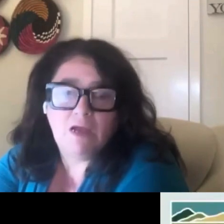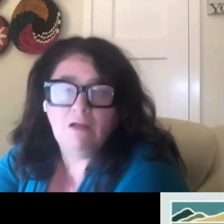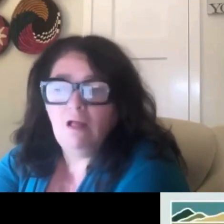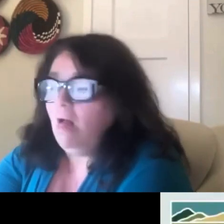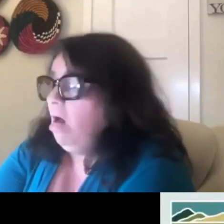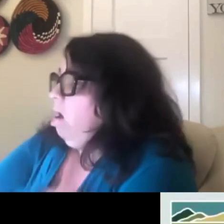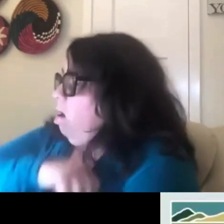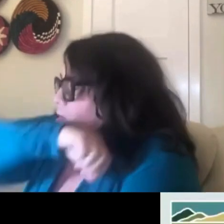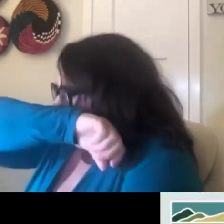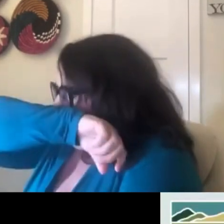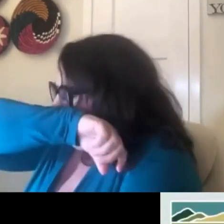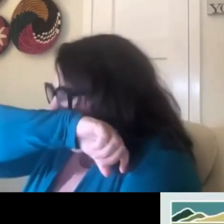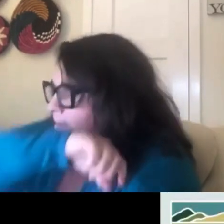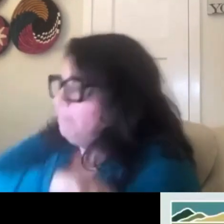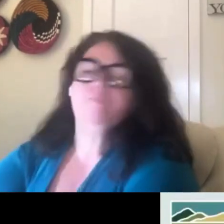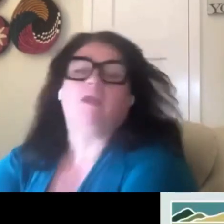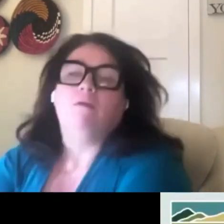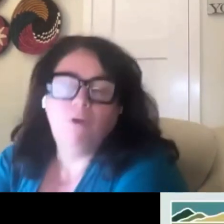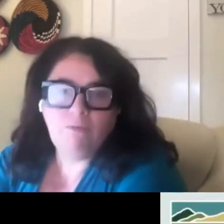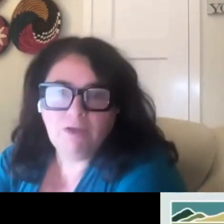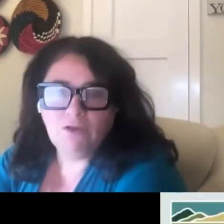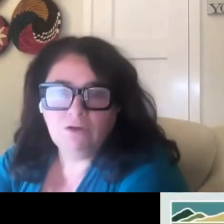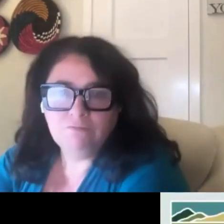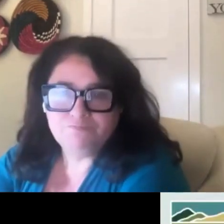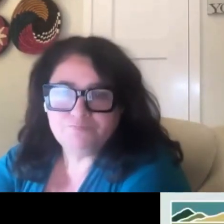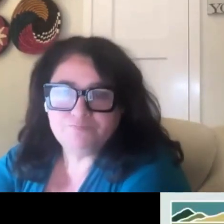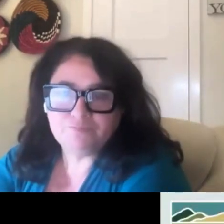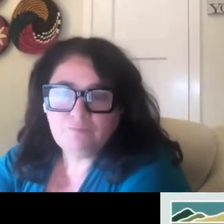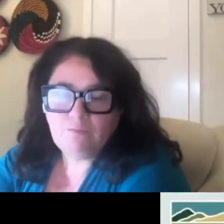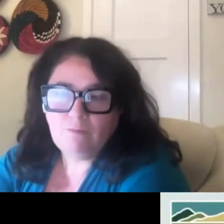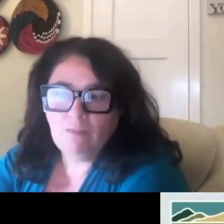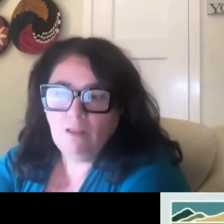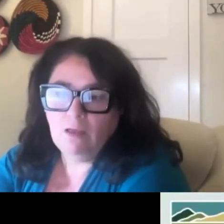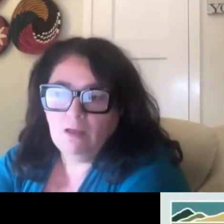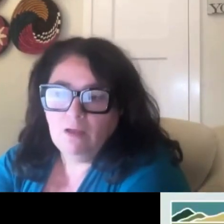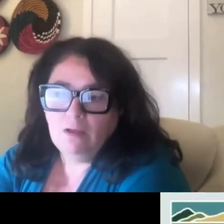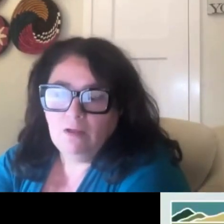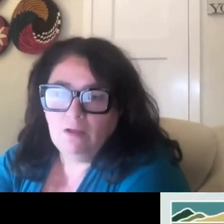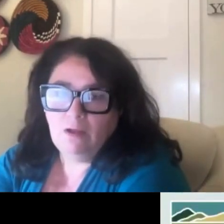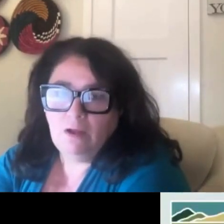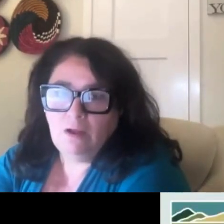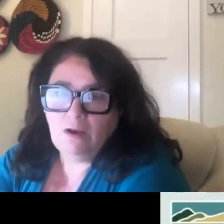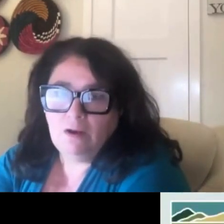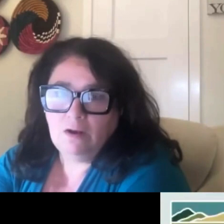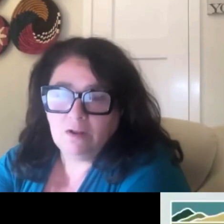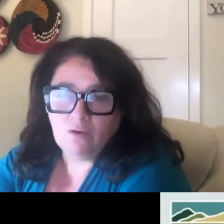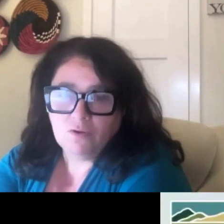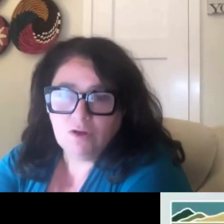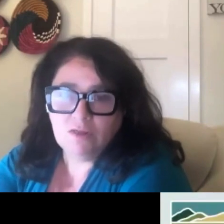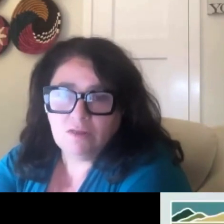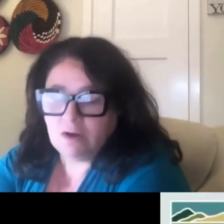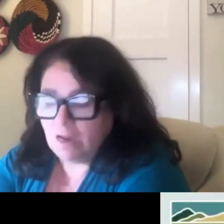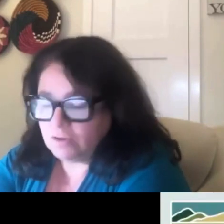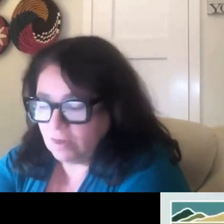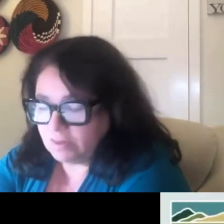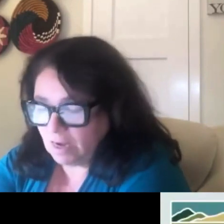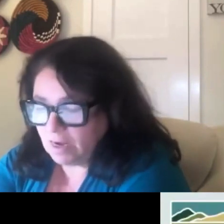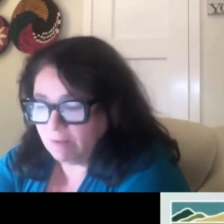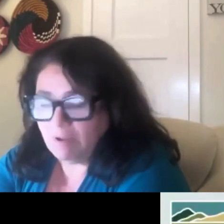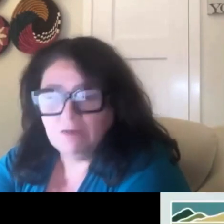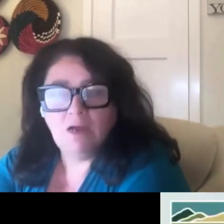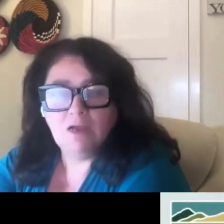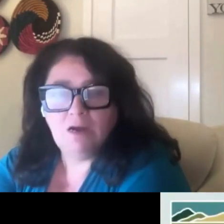Switching just back to a couple of specifically weather-related discussions. One of our audience